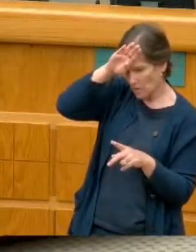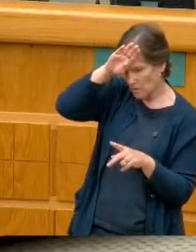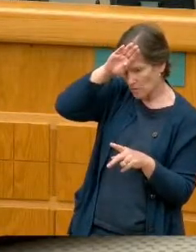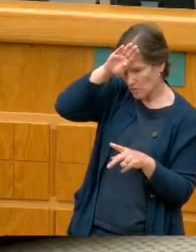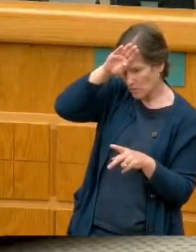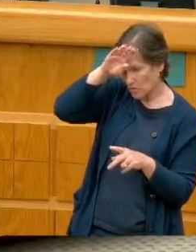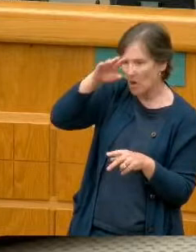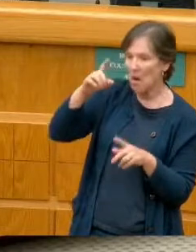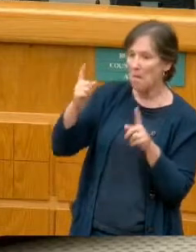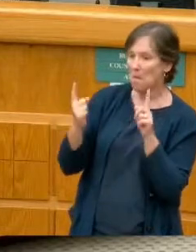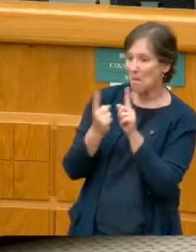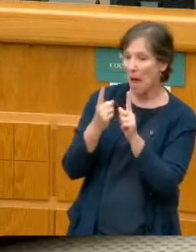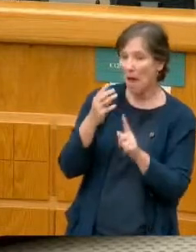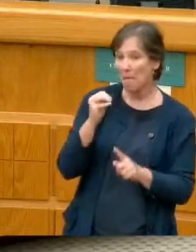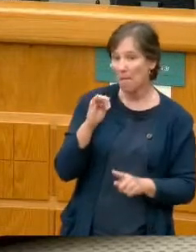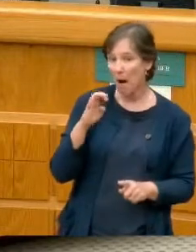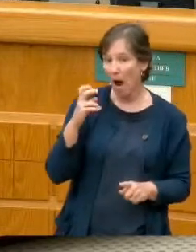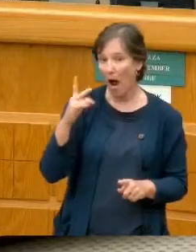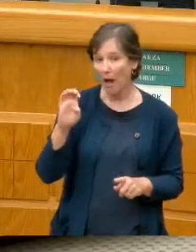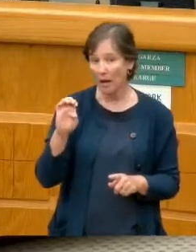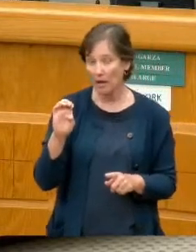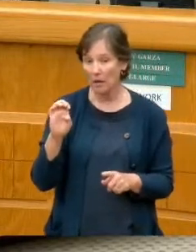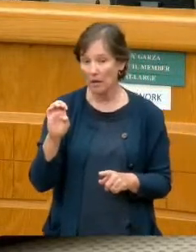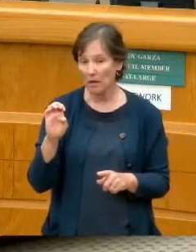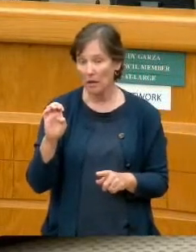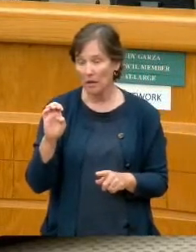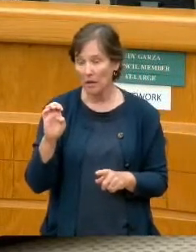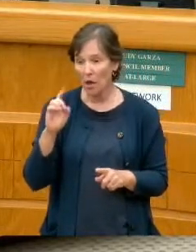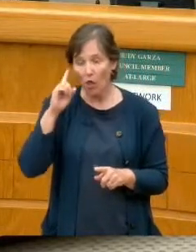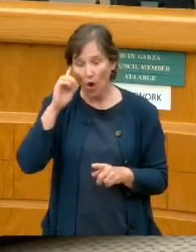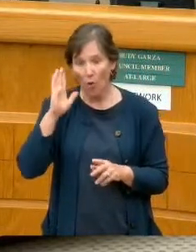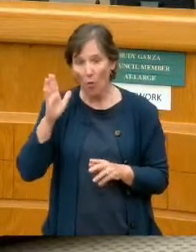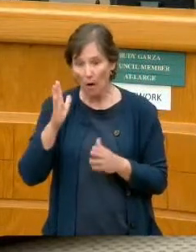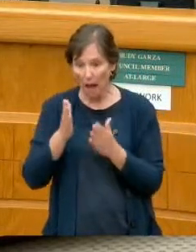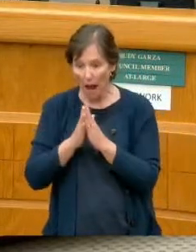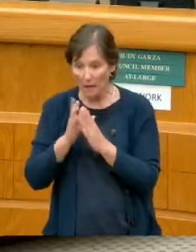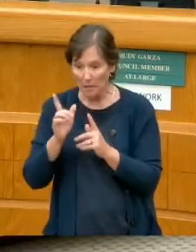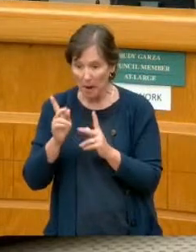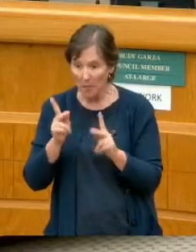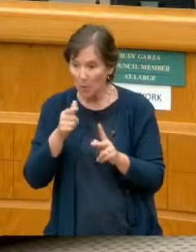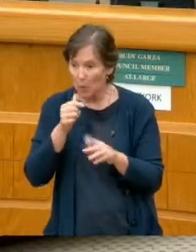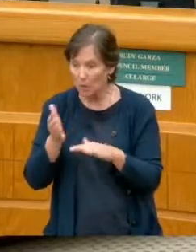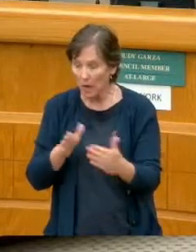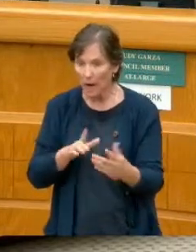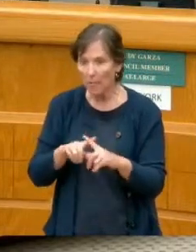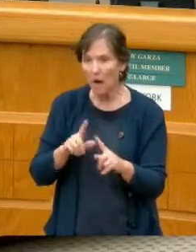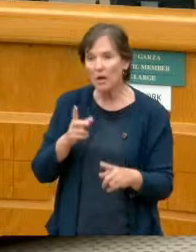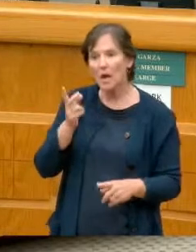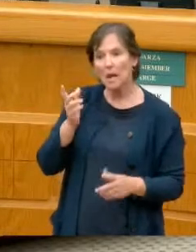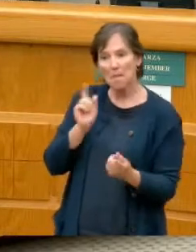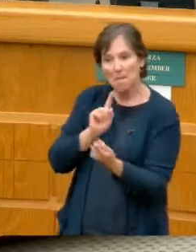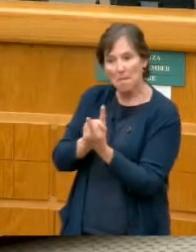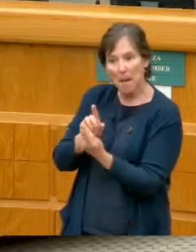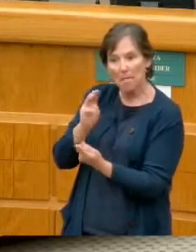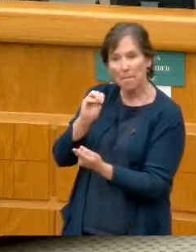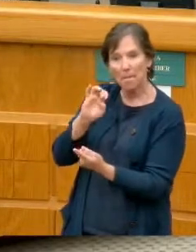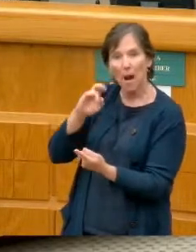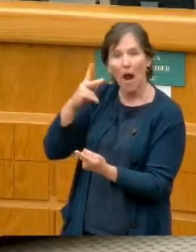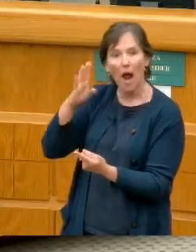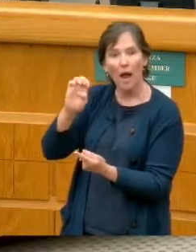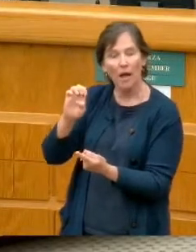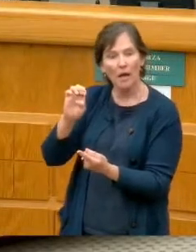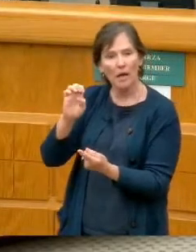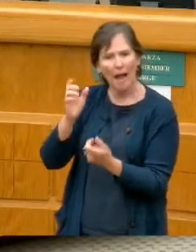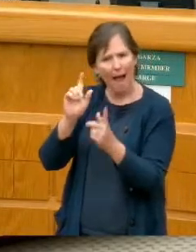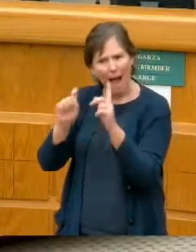but instead, Mike was there on duty. He was asked what it was like, and he said, "Sure, I was frightened, but I was just